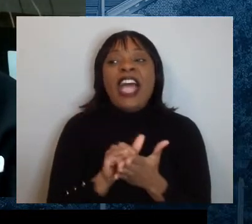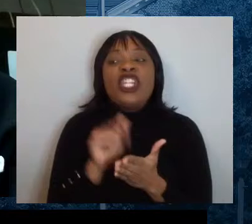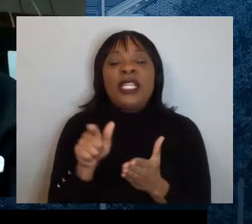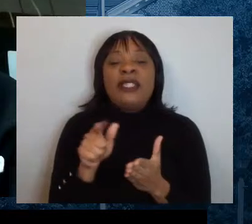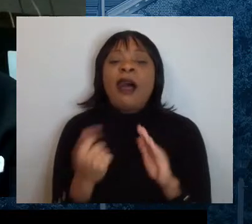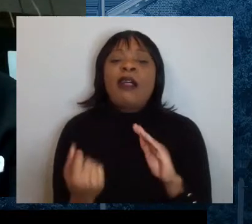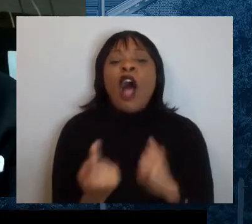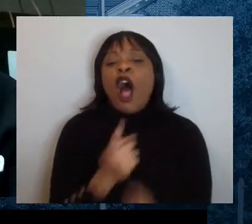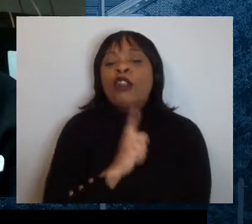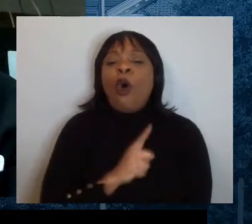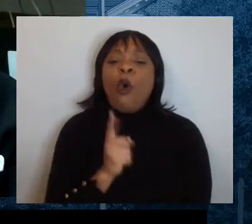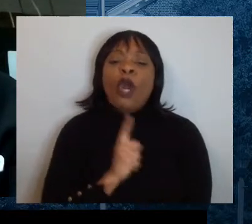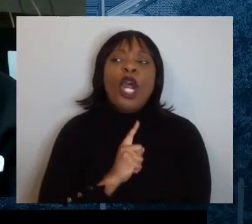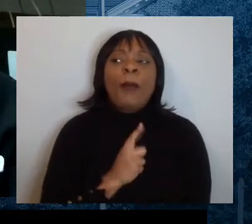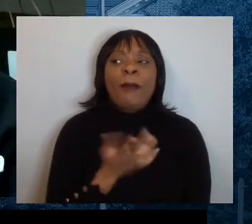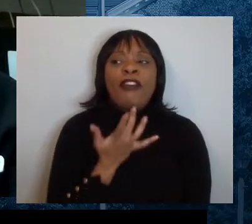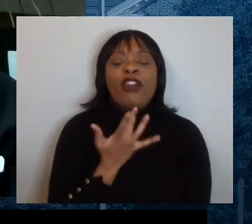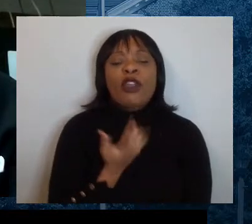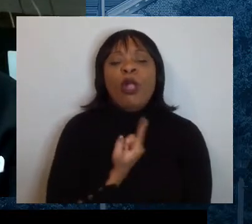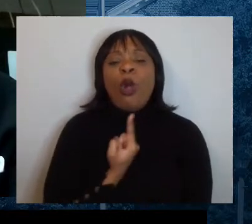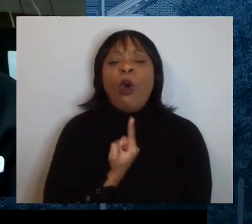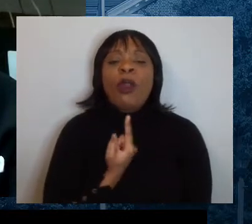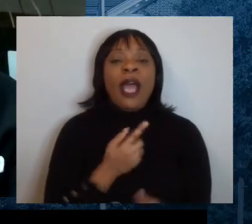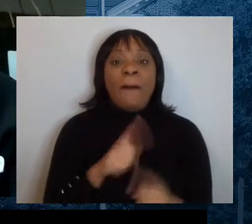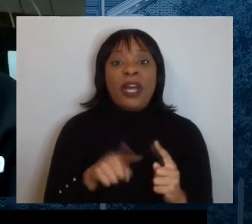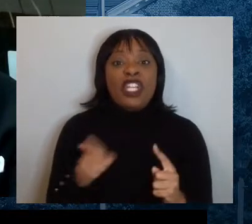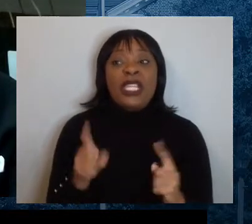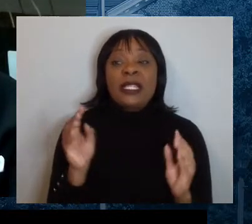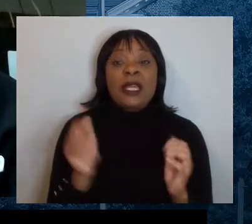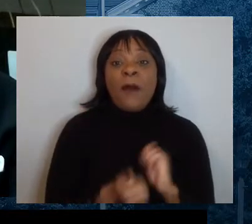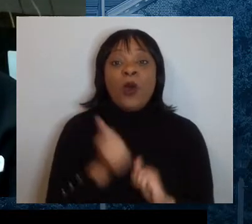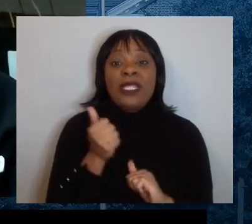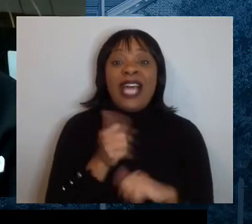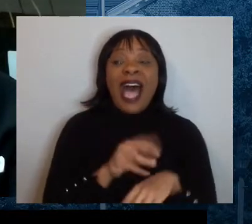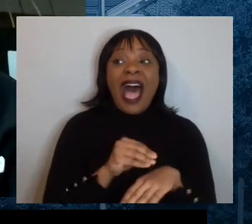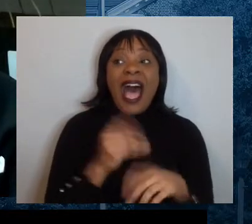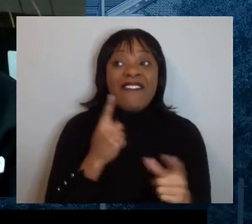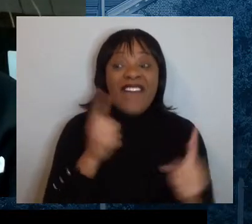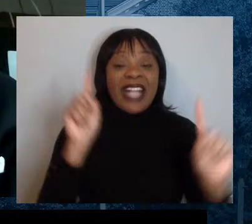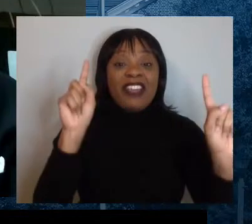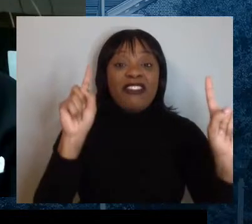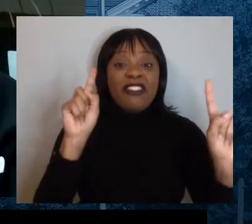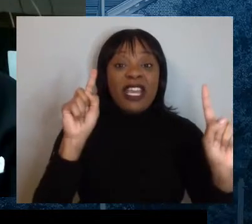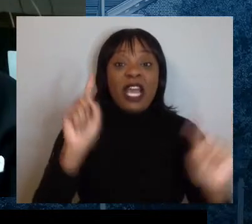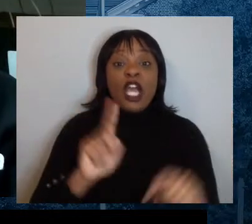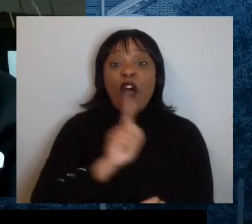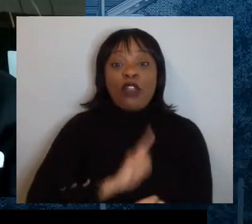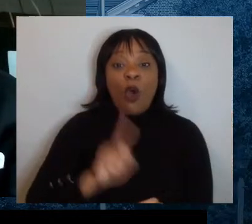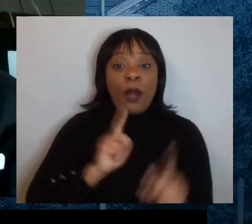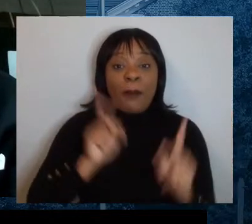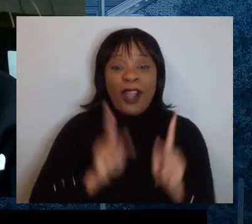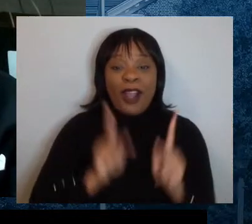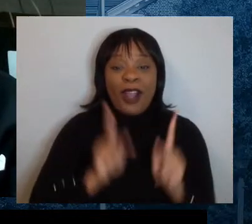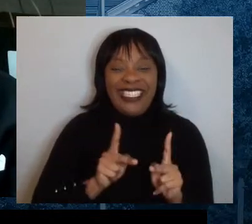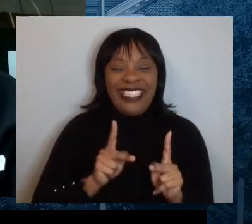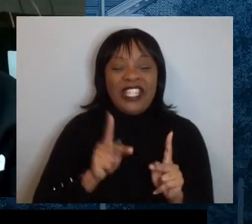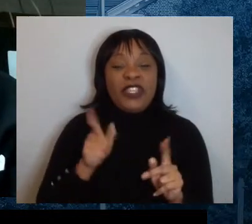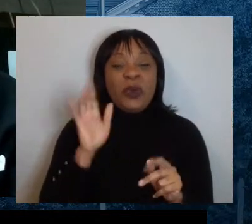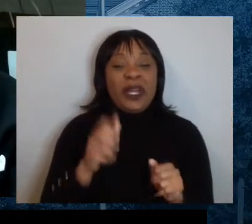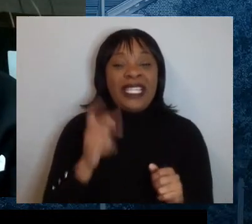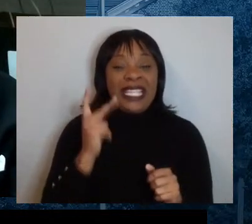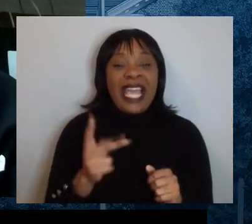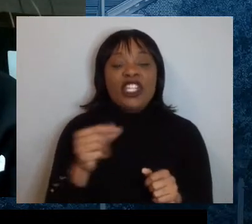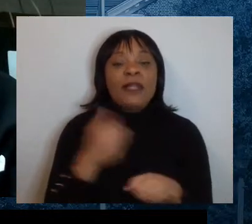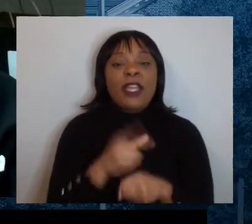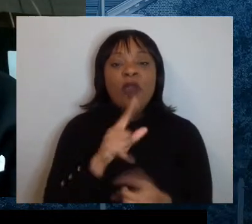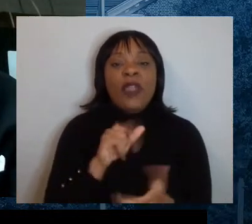she is the most, I would say, effective introvert you have ever seen. And she is making sure that we spread